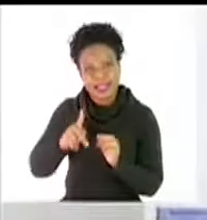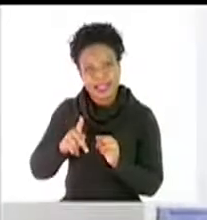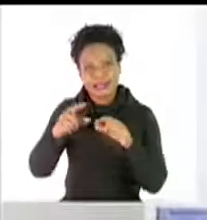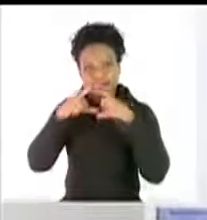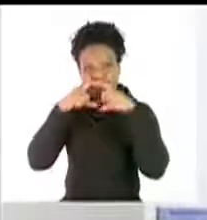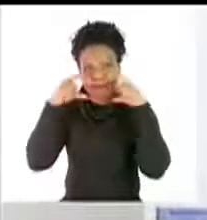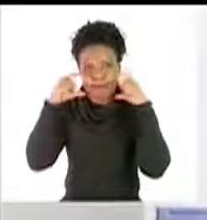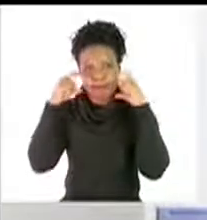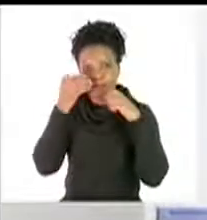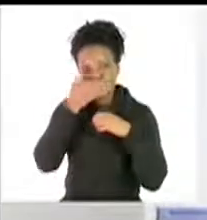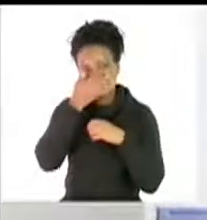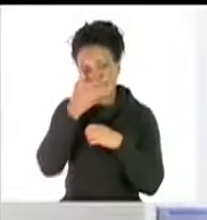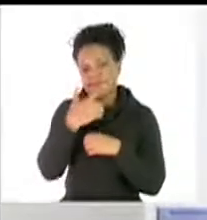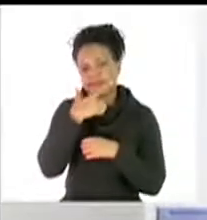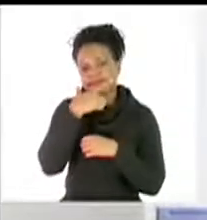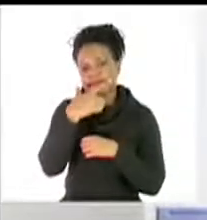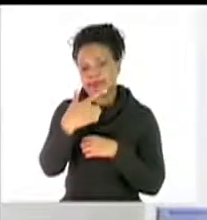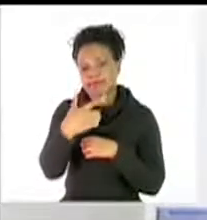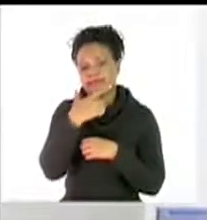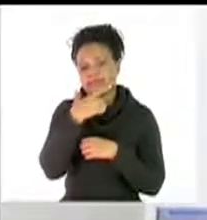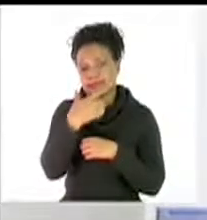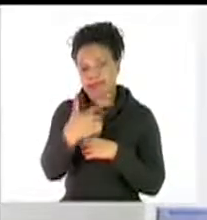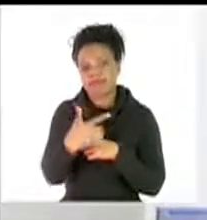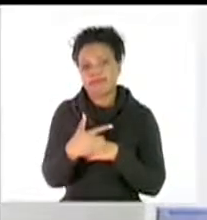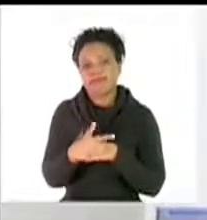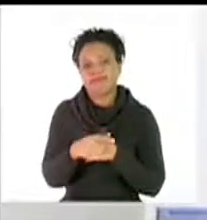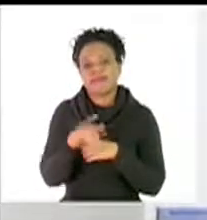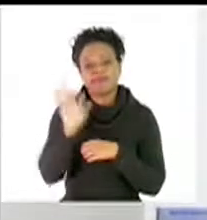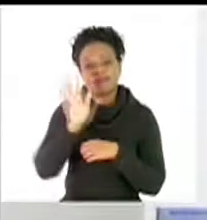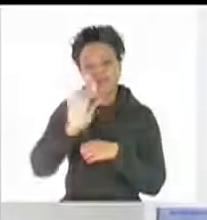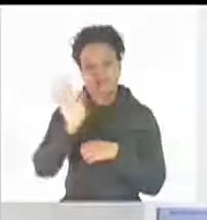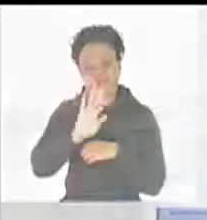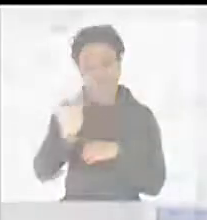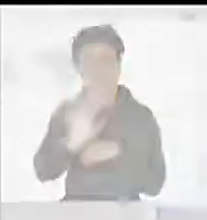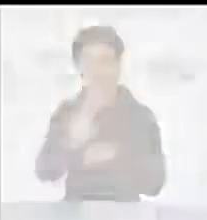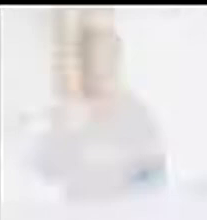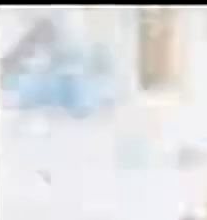Thank you very much, boys and girls. We'll meet in the next lesson. Bye-bye.